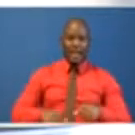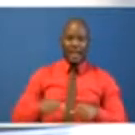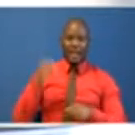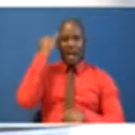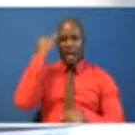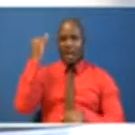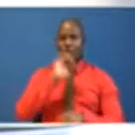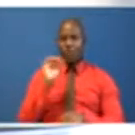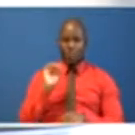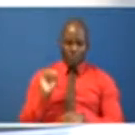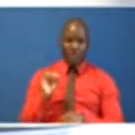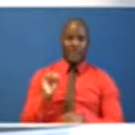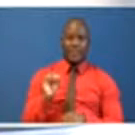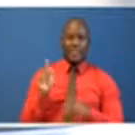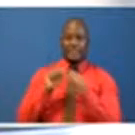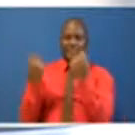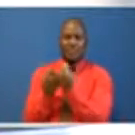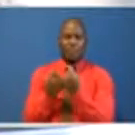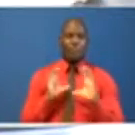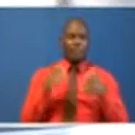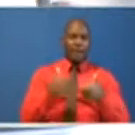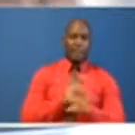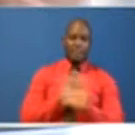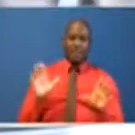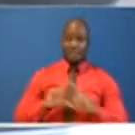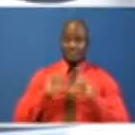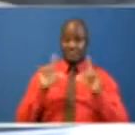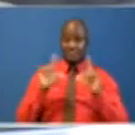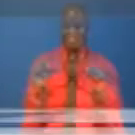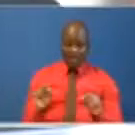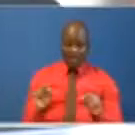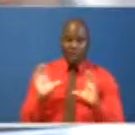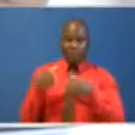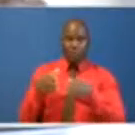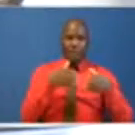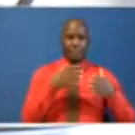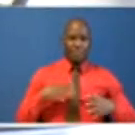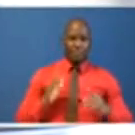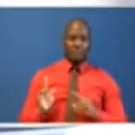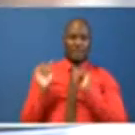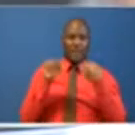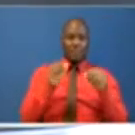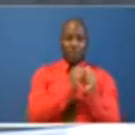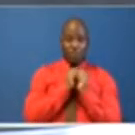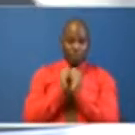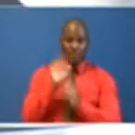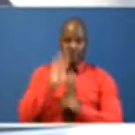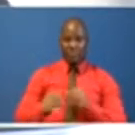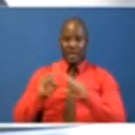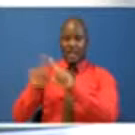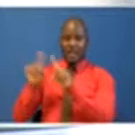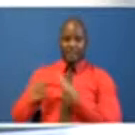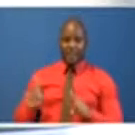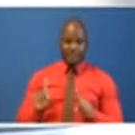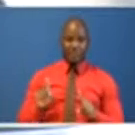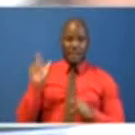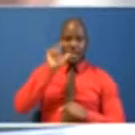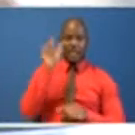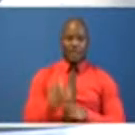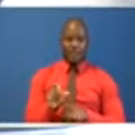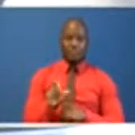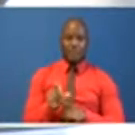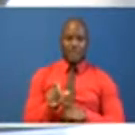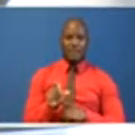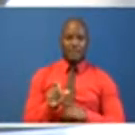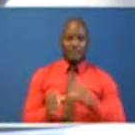ideology they're tribal parties let me tell you they have a group of from different regions and